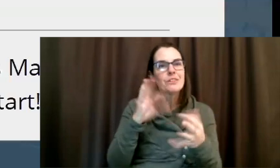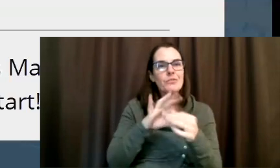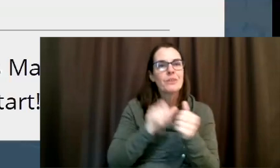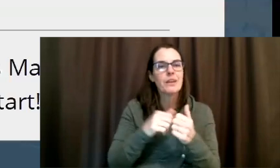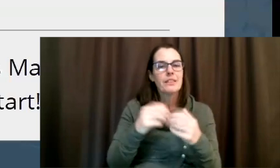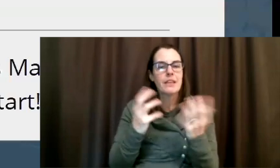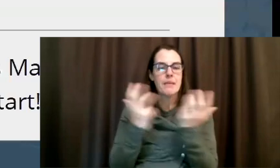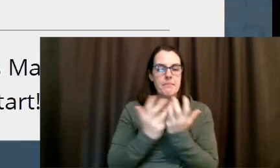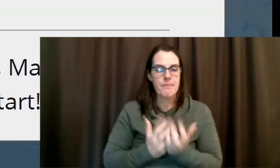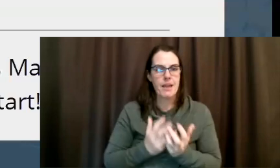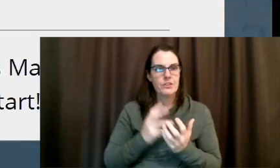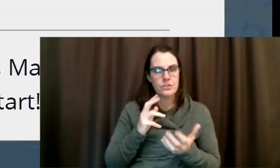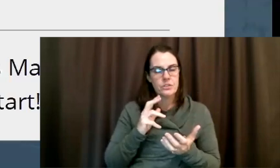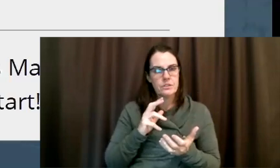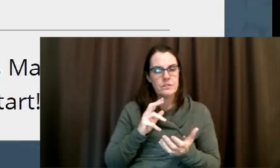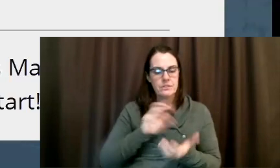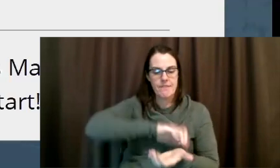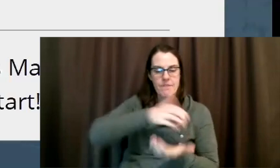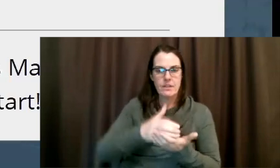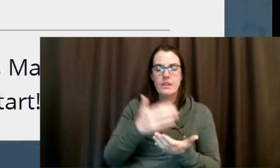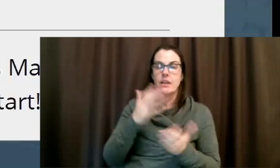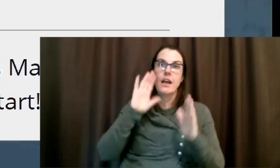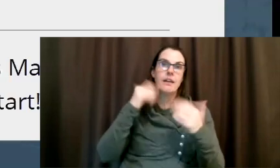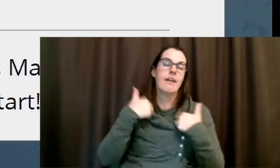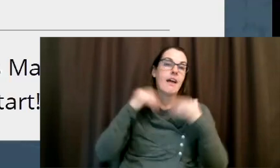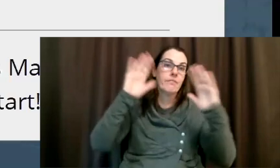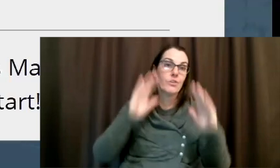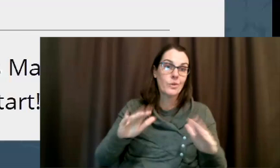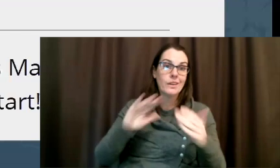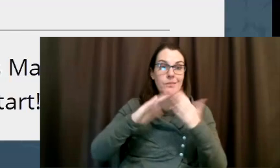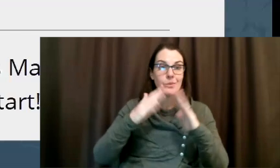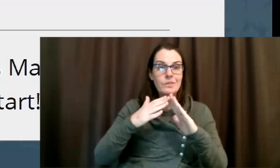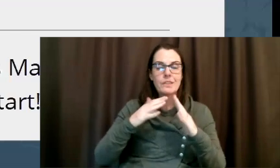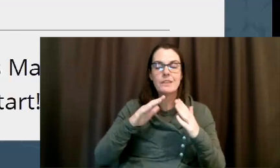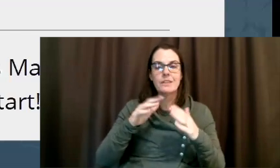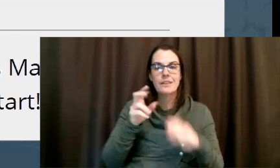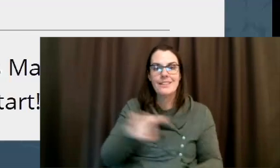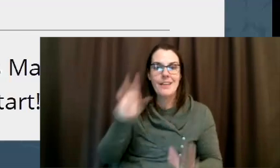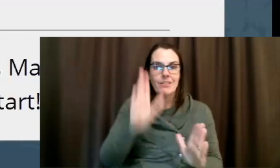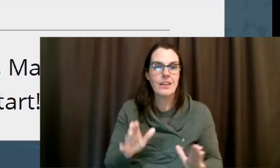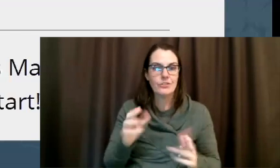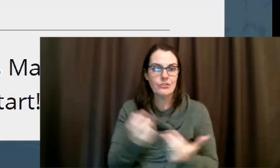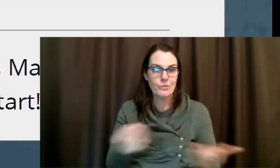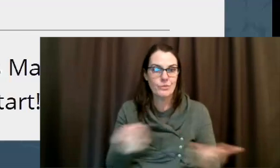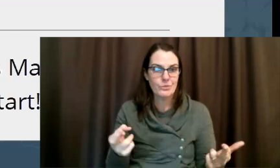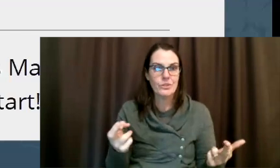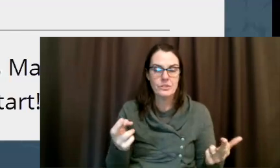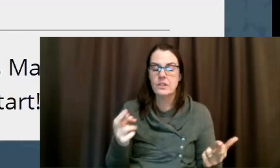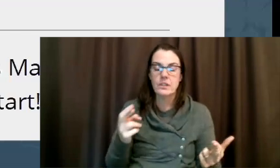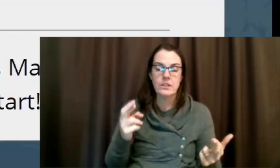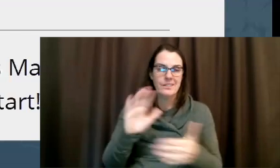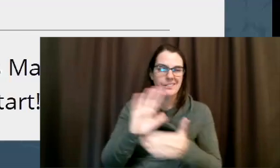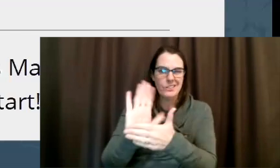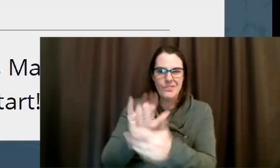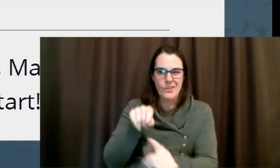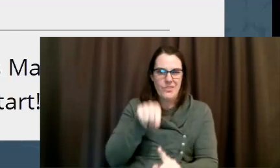Community Navigators match resource at the bottom of this slide. It's a great place to start. I think it does a great job of breaking it